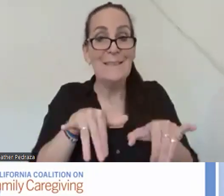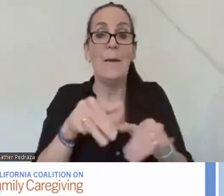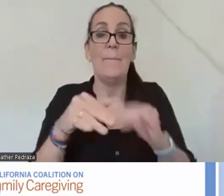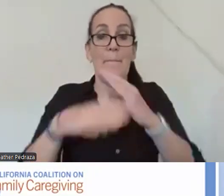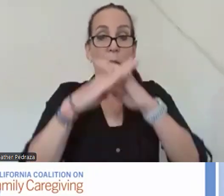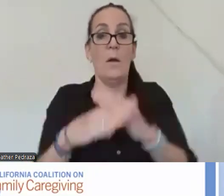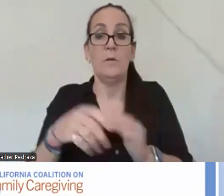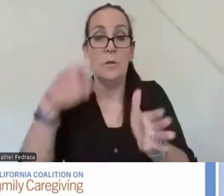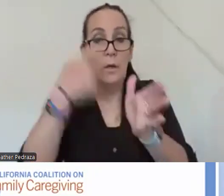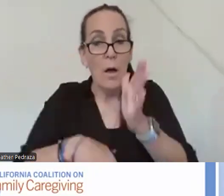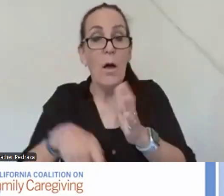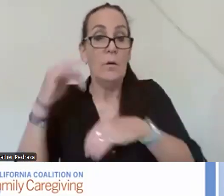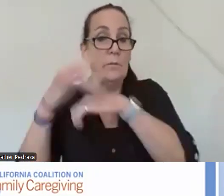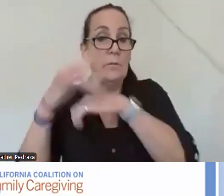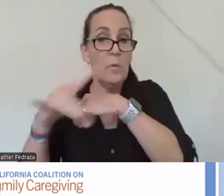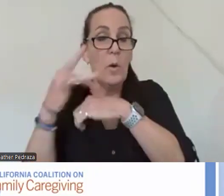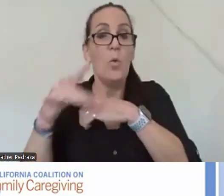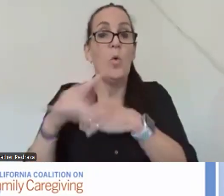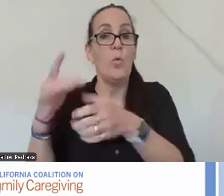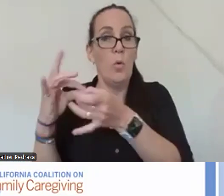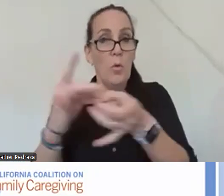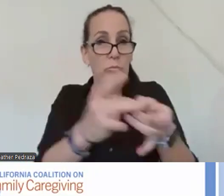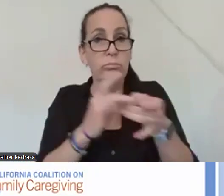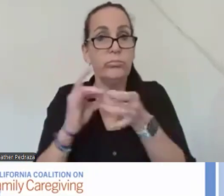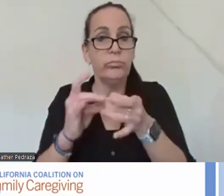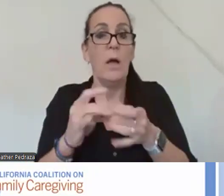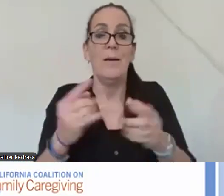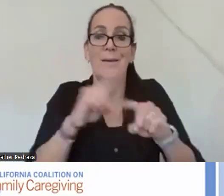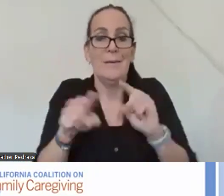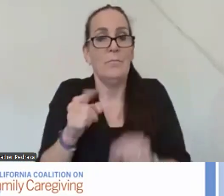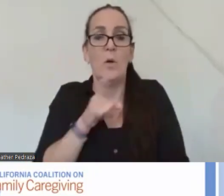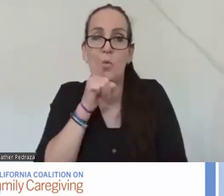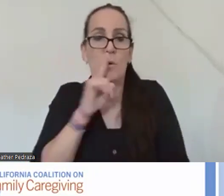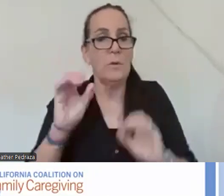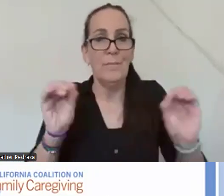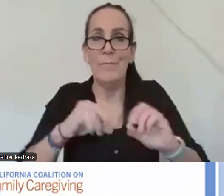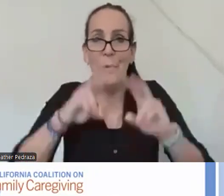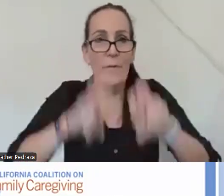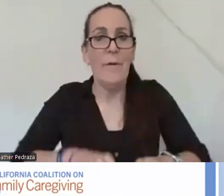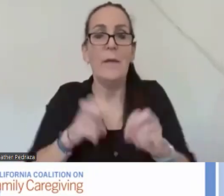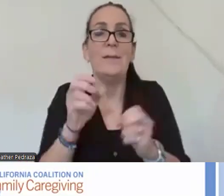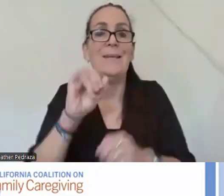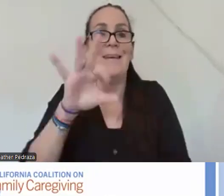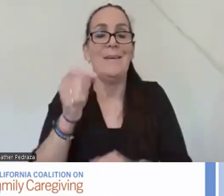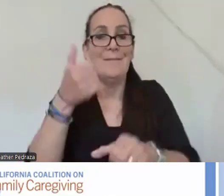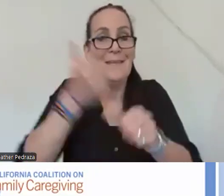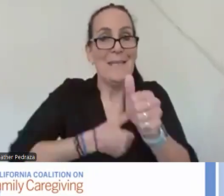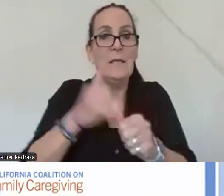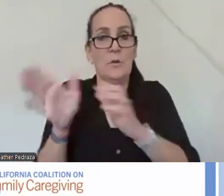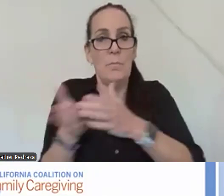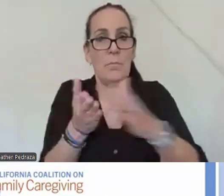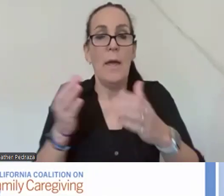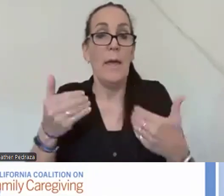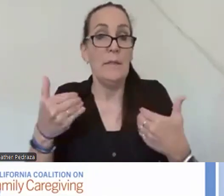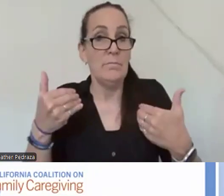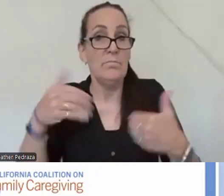communication, and navigation, and those are important. But there was little or no evaluation of whether each managed care plan found and